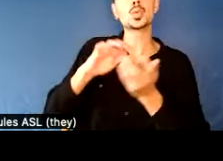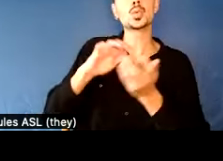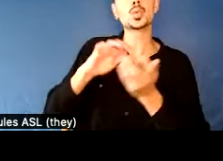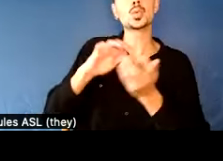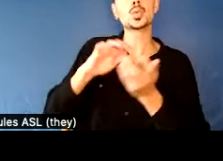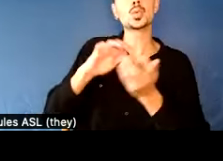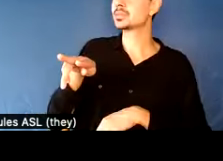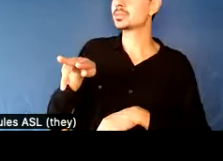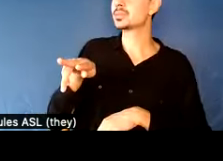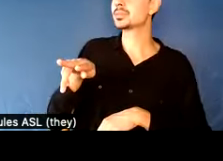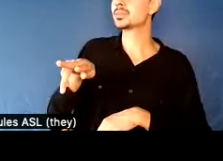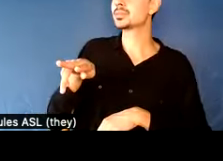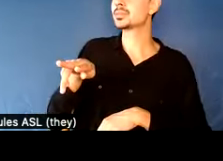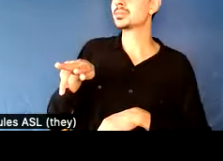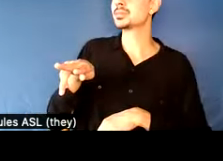nobody had,